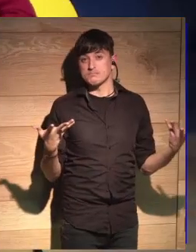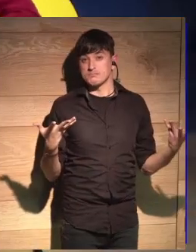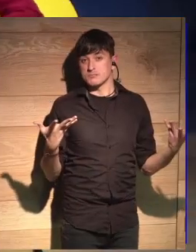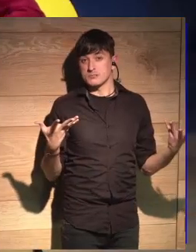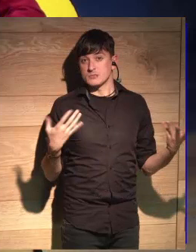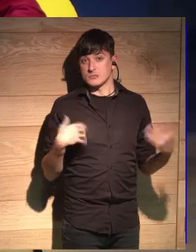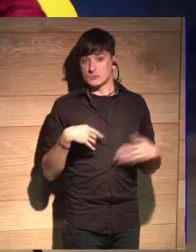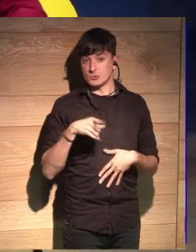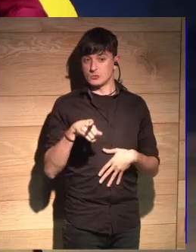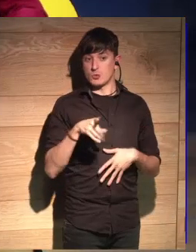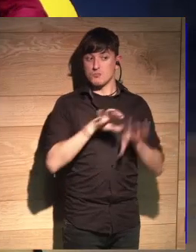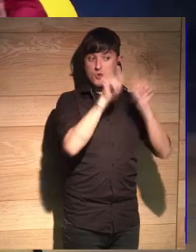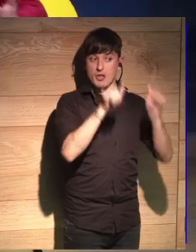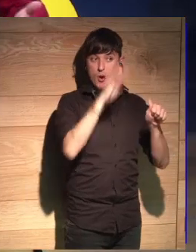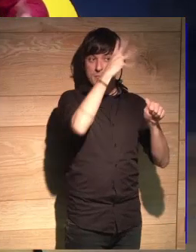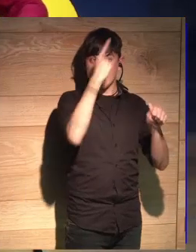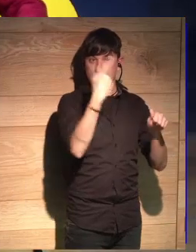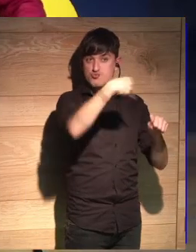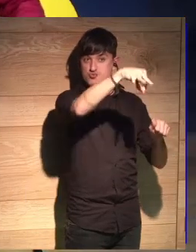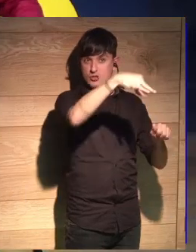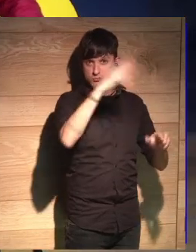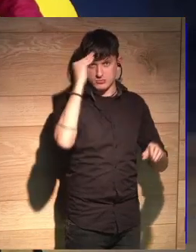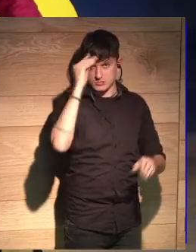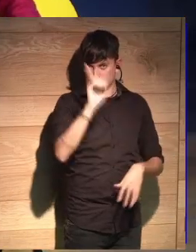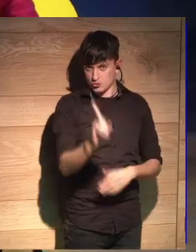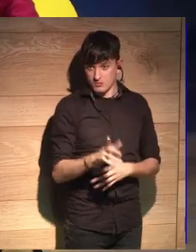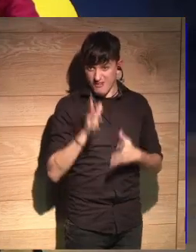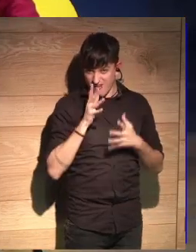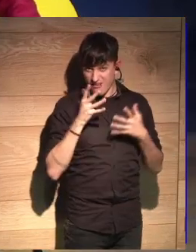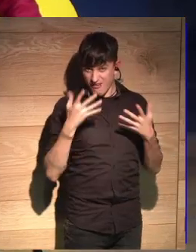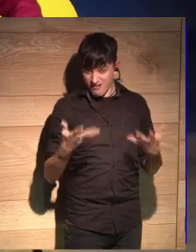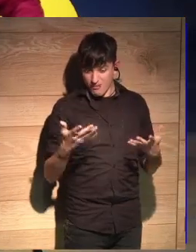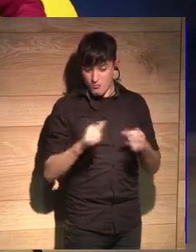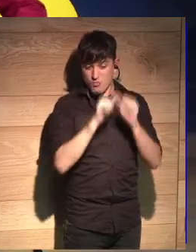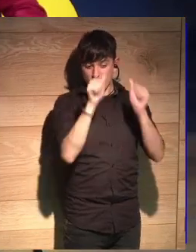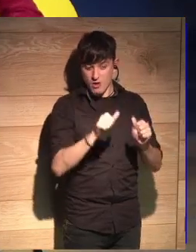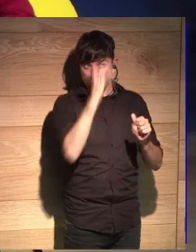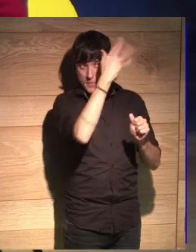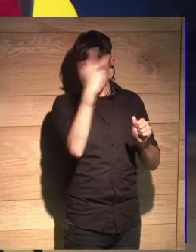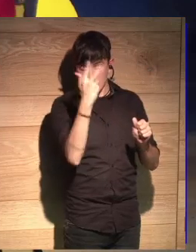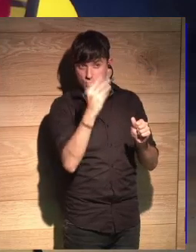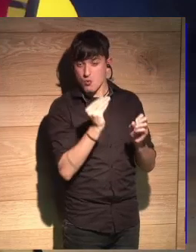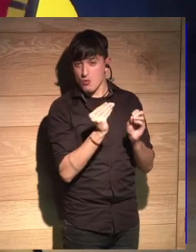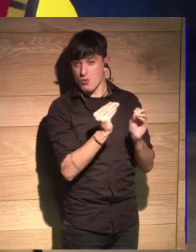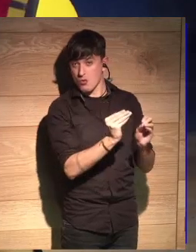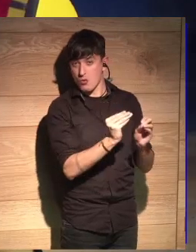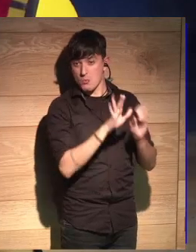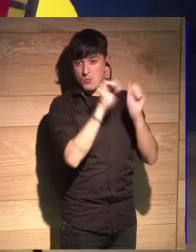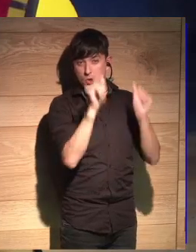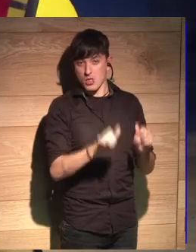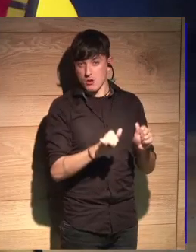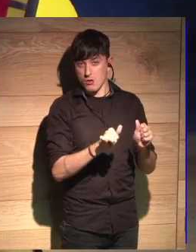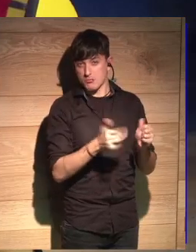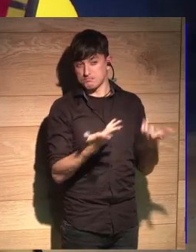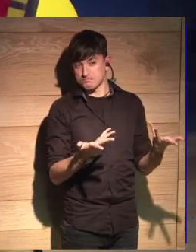American model. At present, the American model is not a happy model. And we don't have only the Chinese